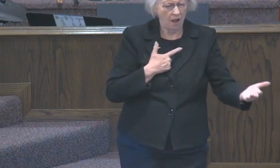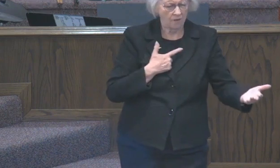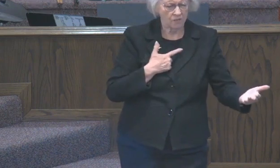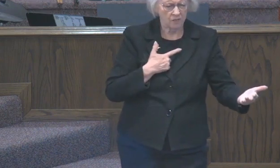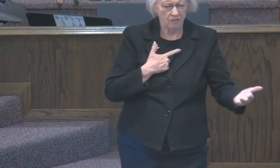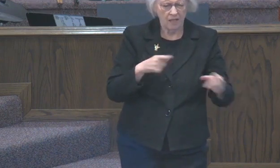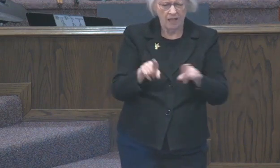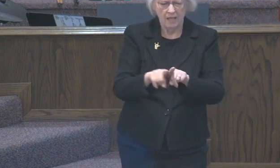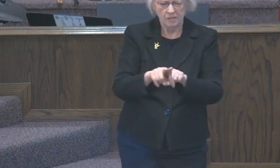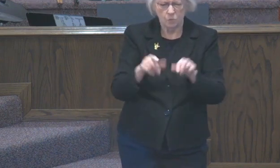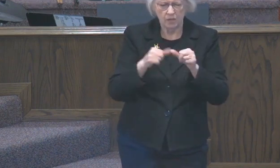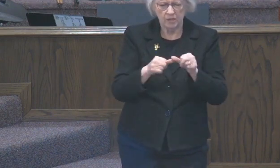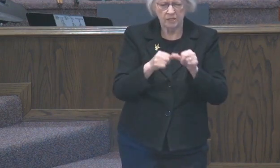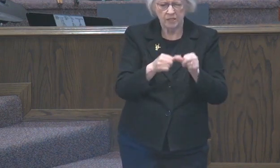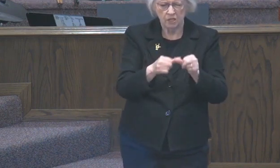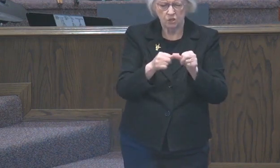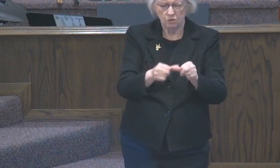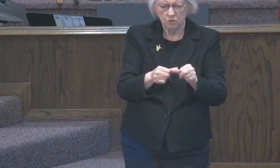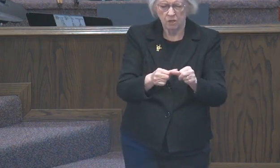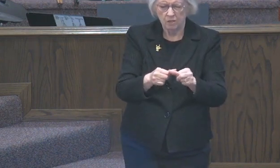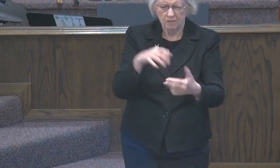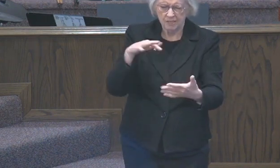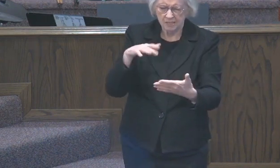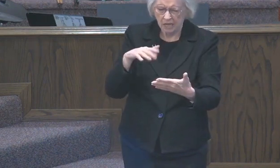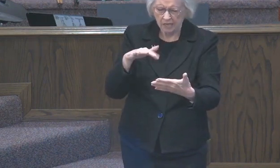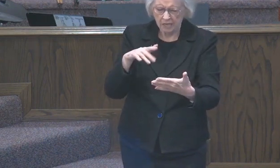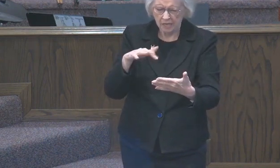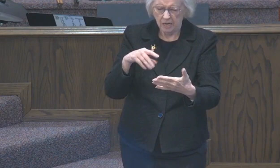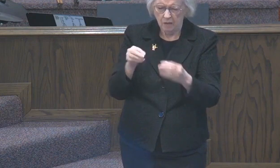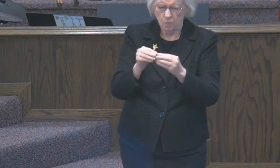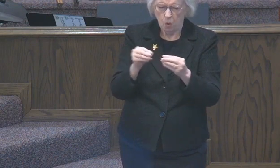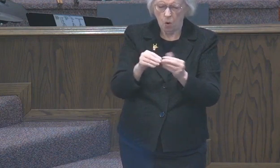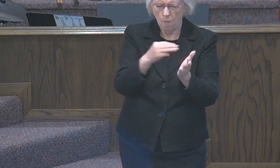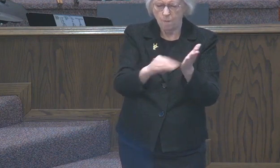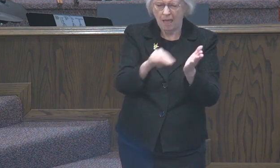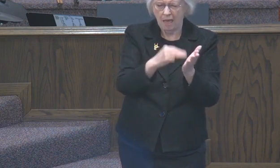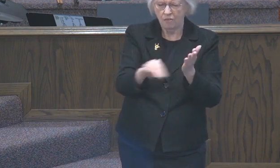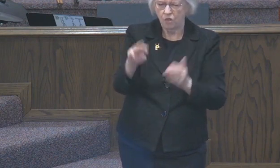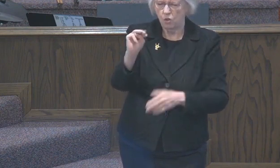through the rest of this book, Father, that we will see over and over and over again